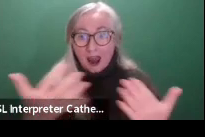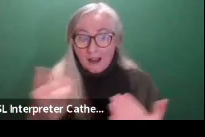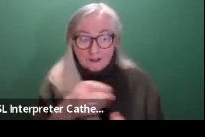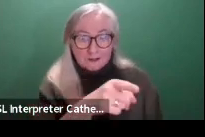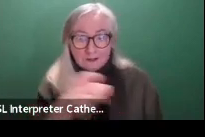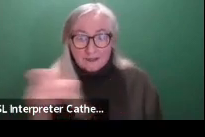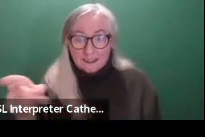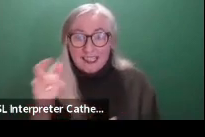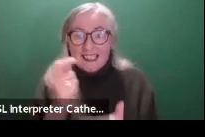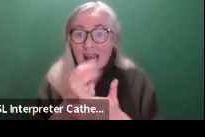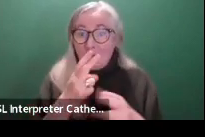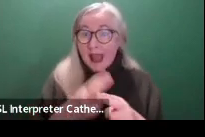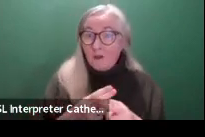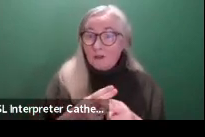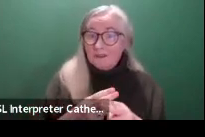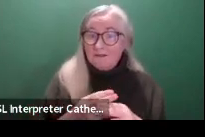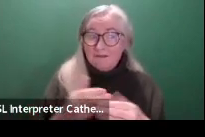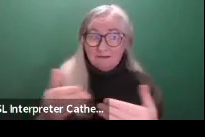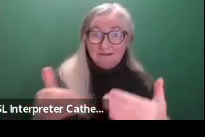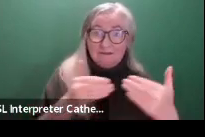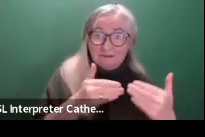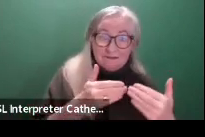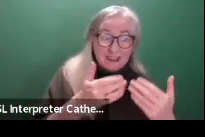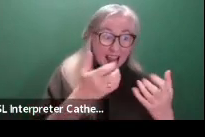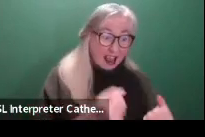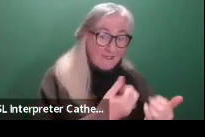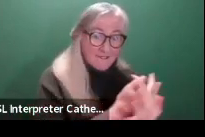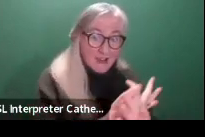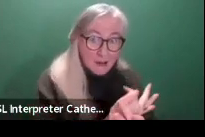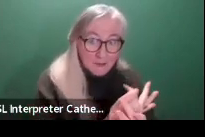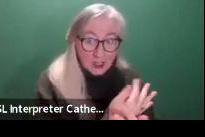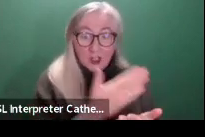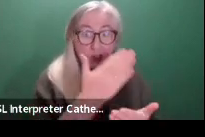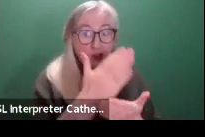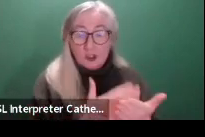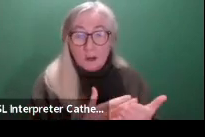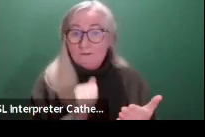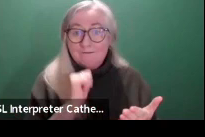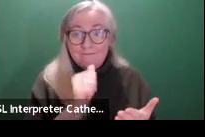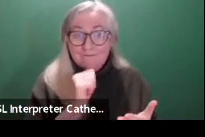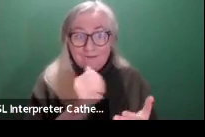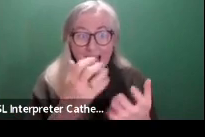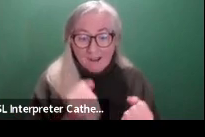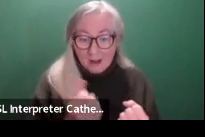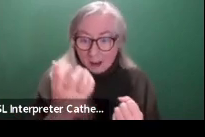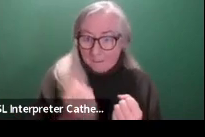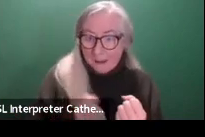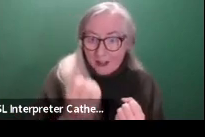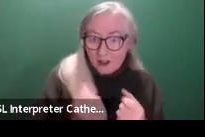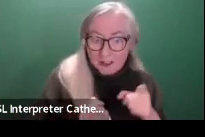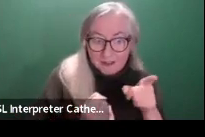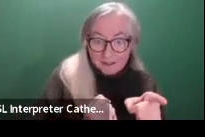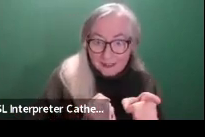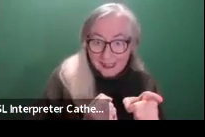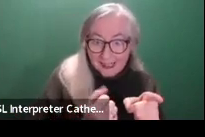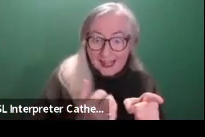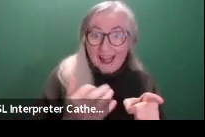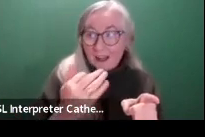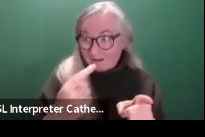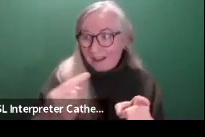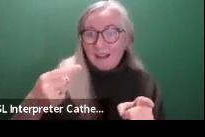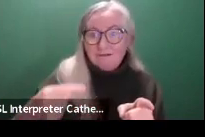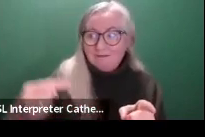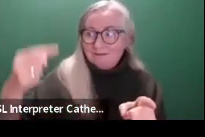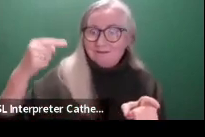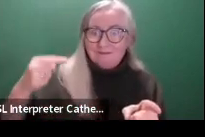took time out to have their families. So some of them haven't built up pension pots that they might otherwise have done, that younger generations